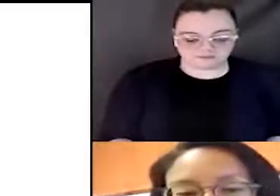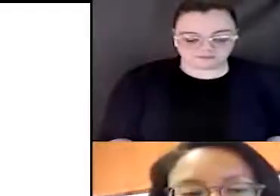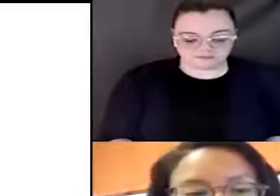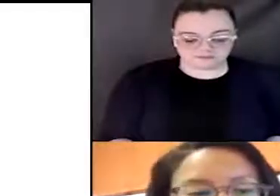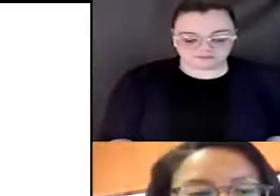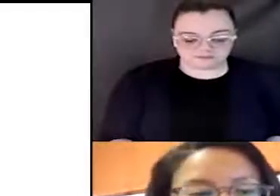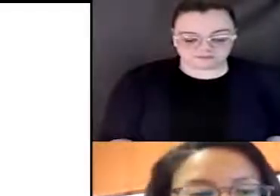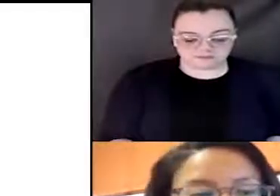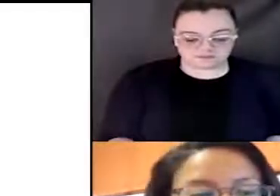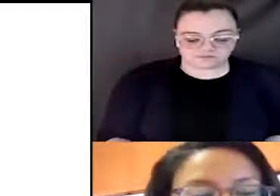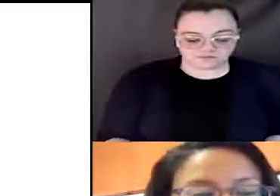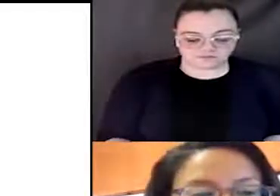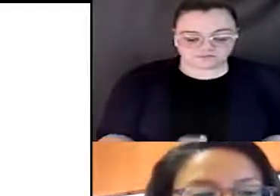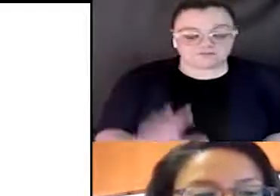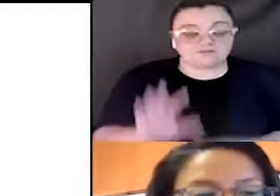Rocio.